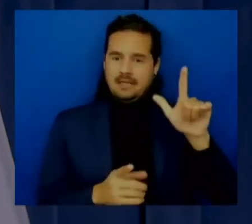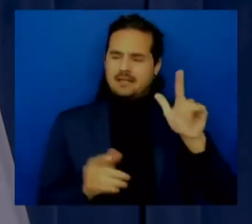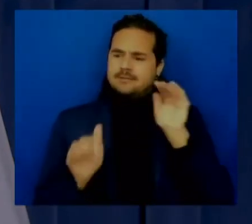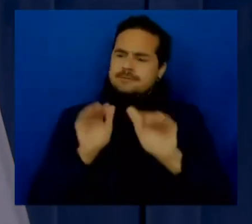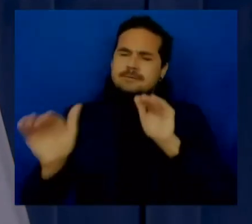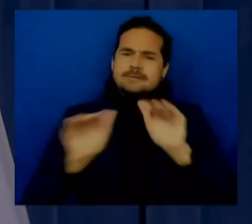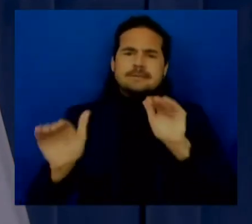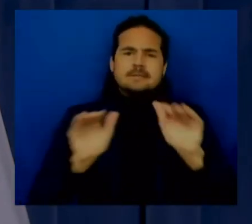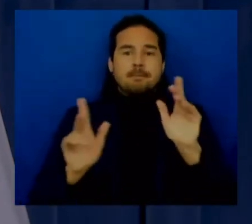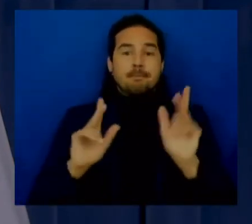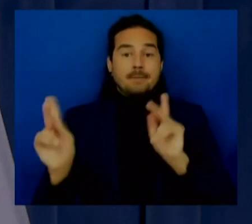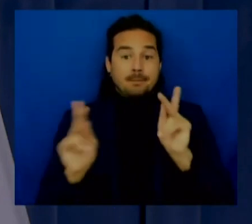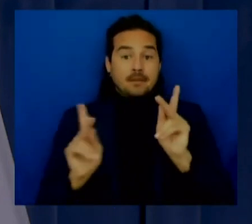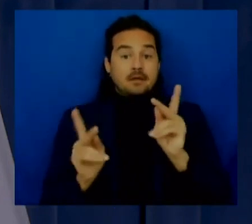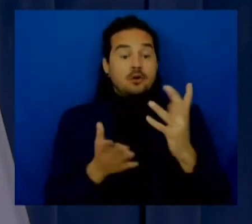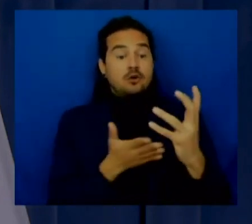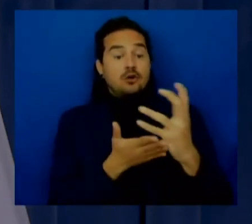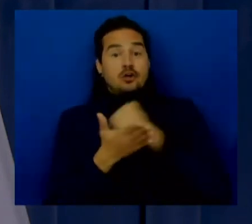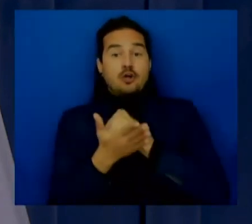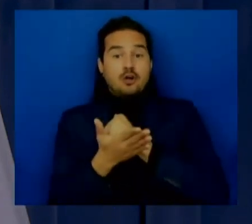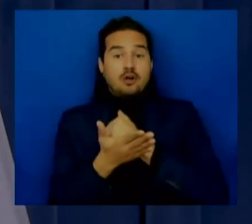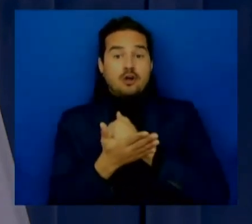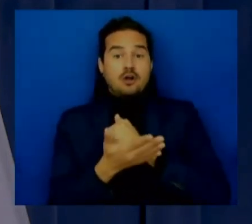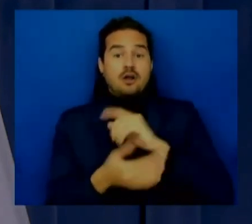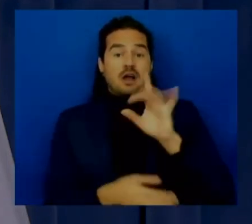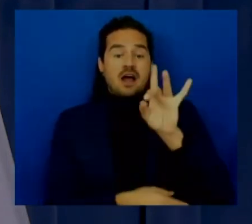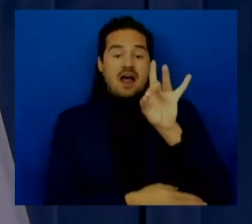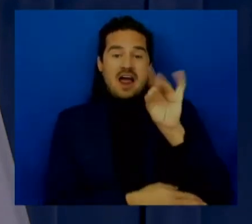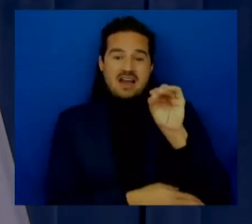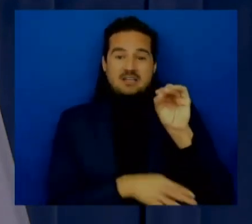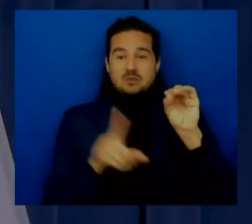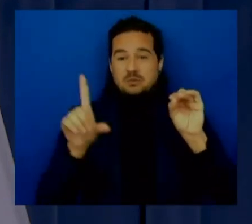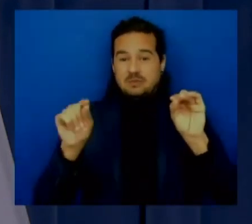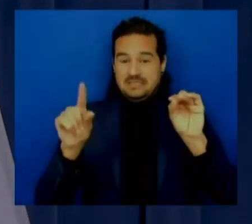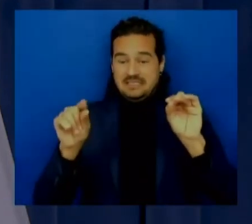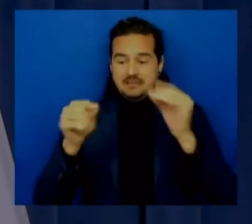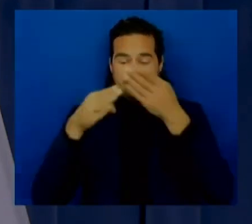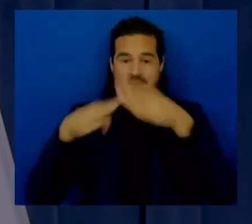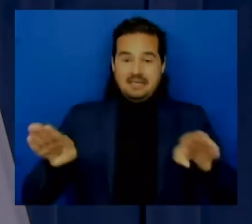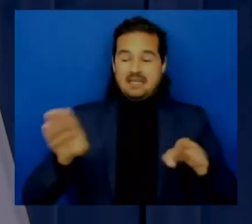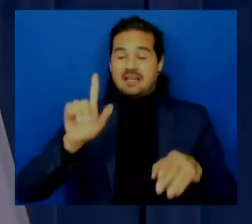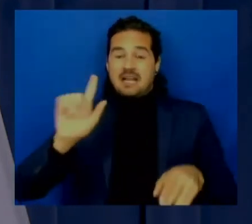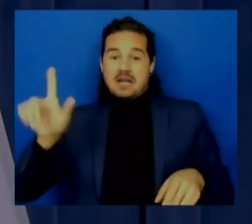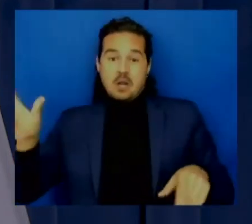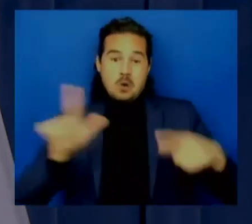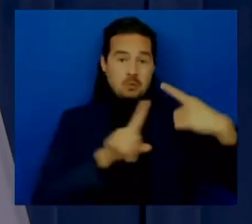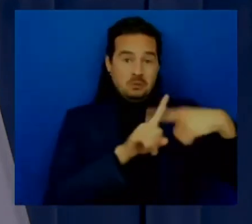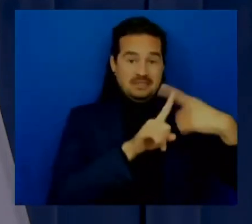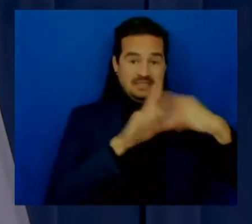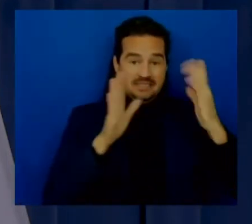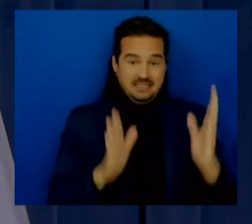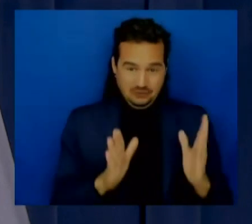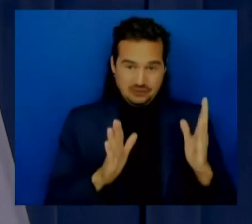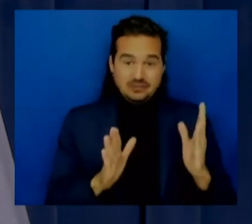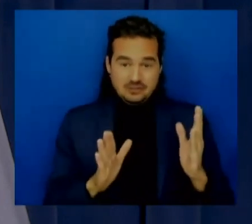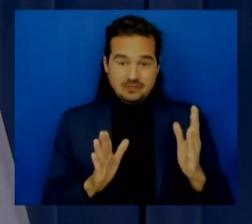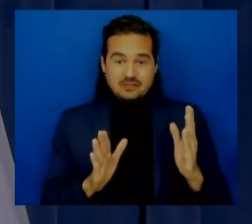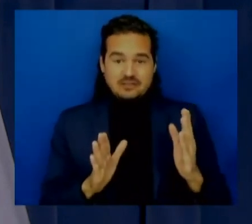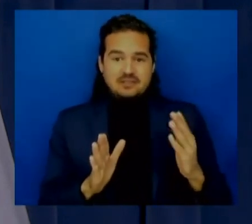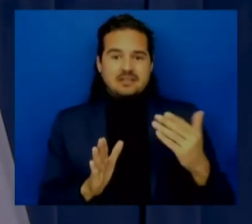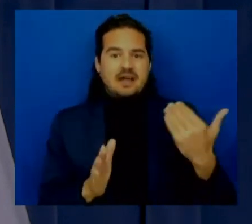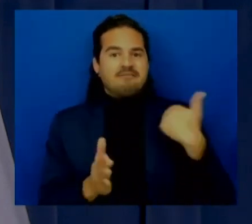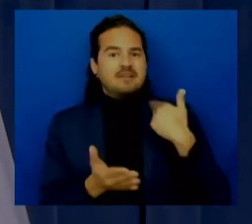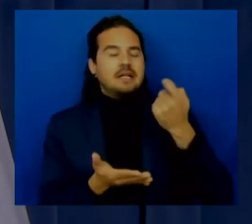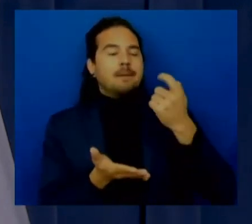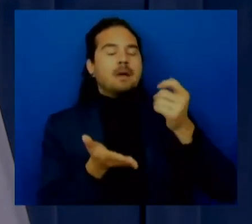to provide a little bit of relief, that 20%. If landlord chooses not to, the tenant gets that